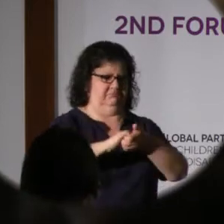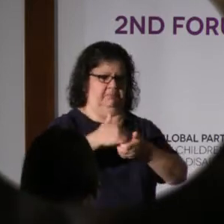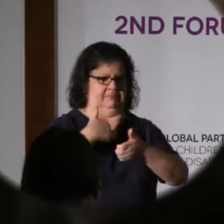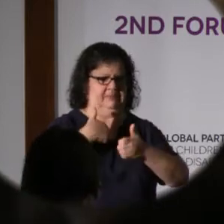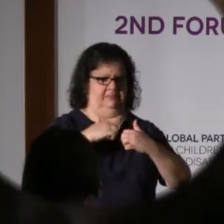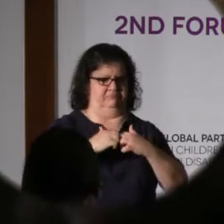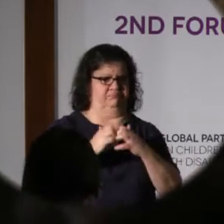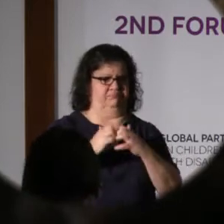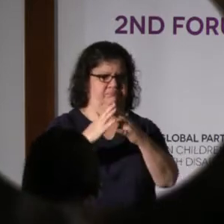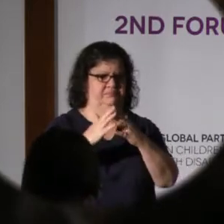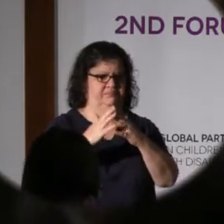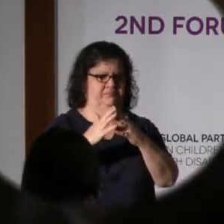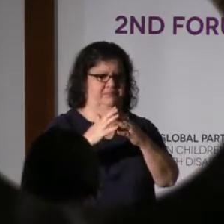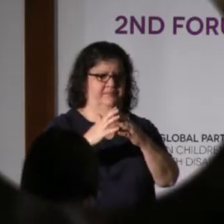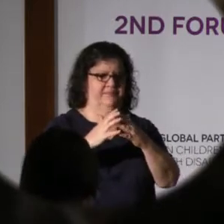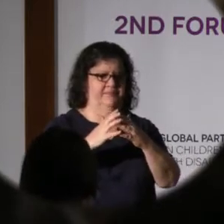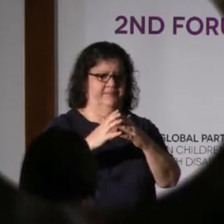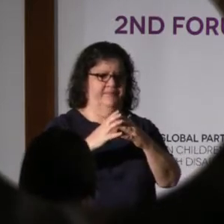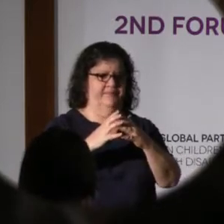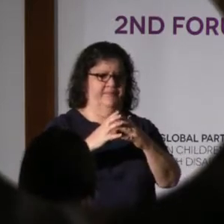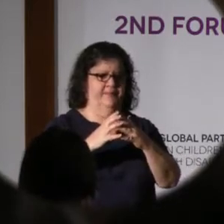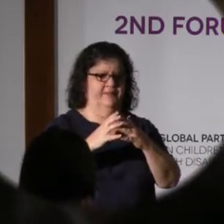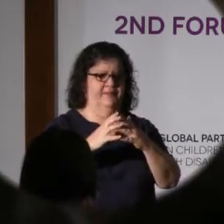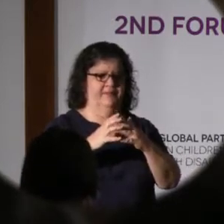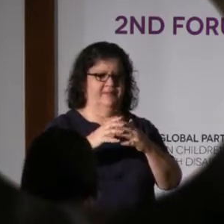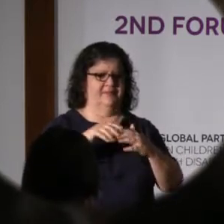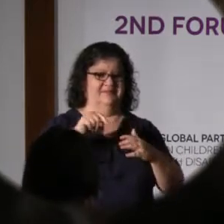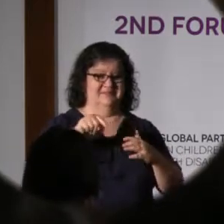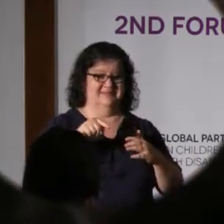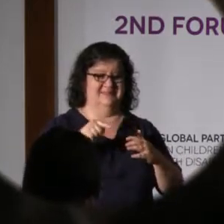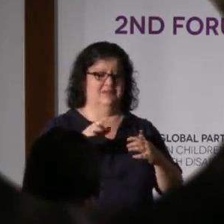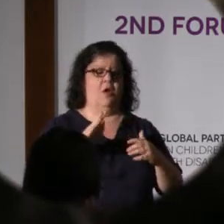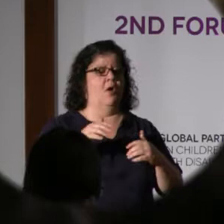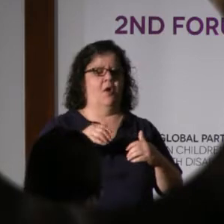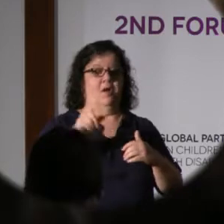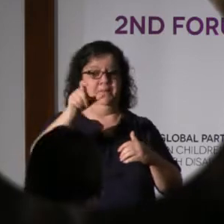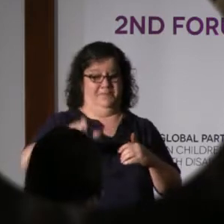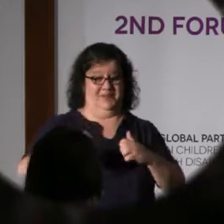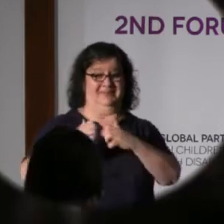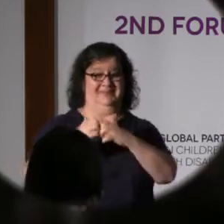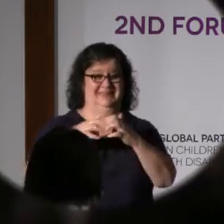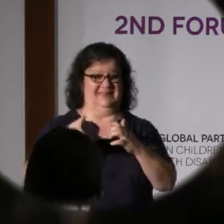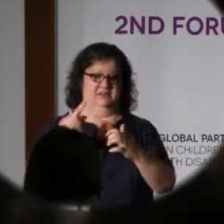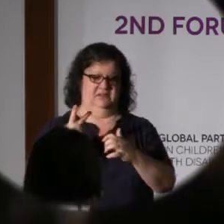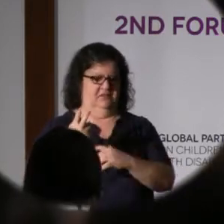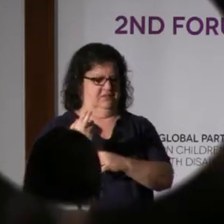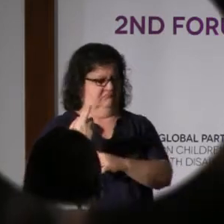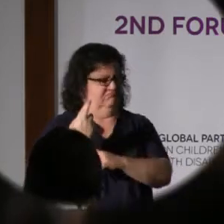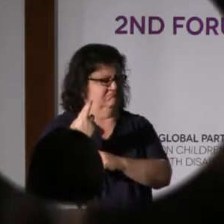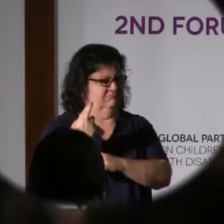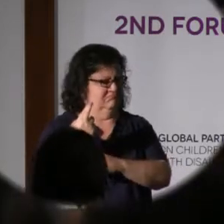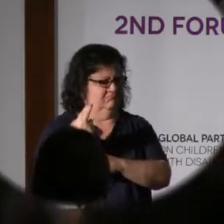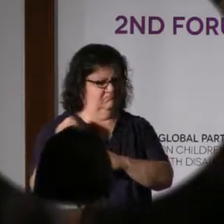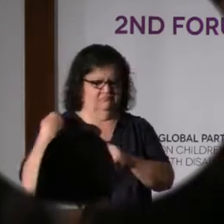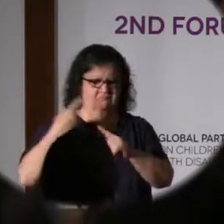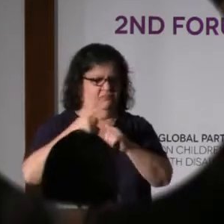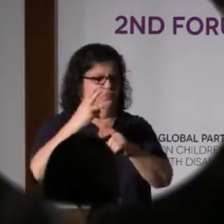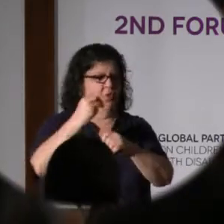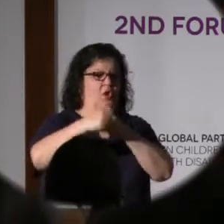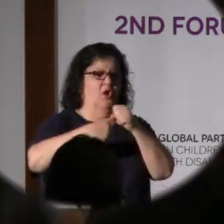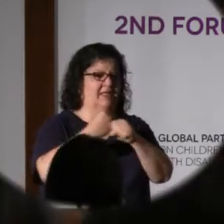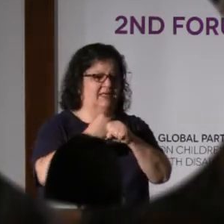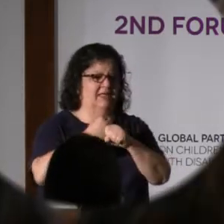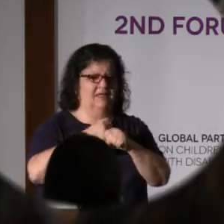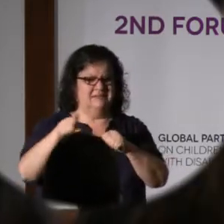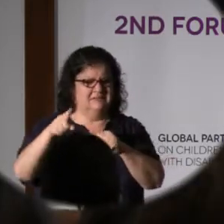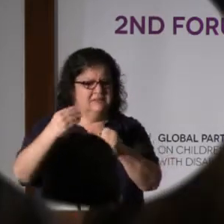Mr. Kalle Könkkölä, is my good friend since 30 years. And he taught me a whole lot about how people with disabilities must